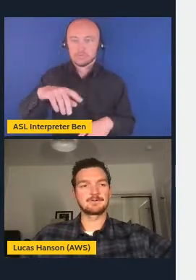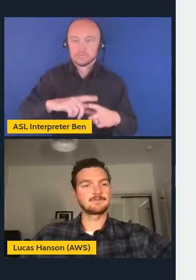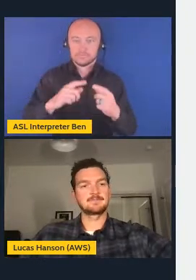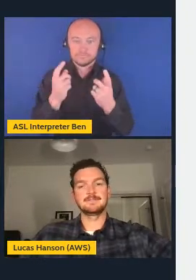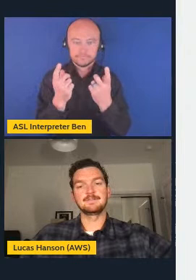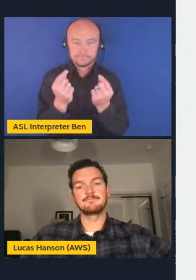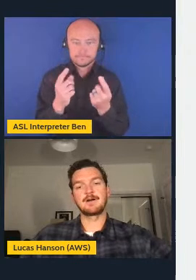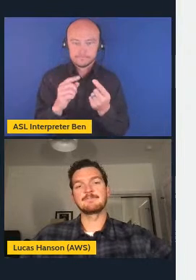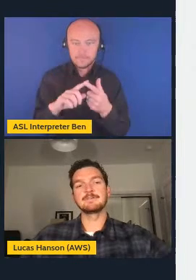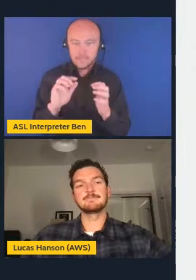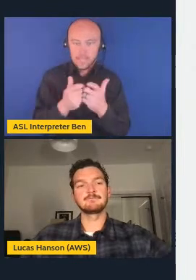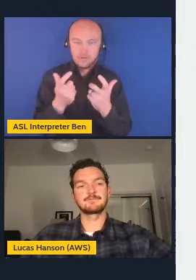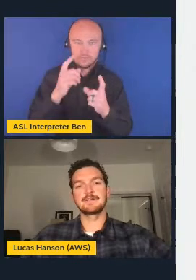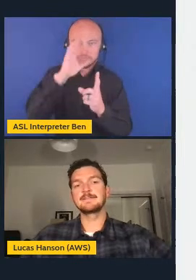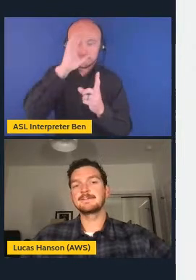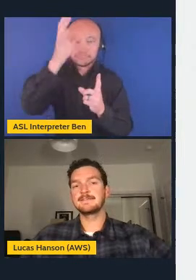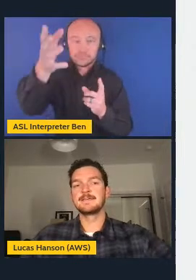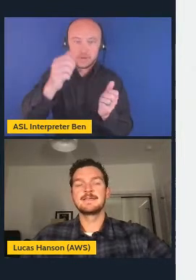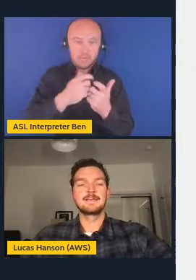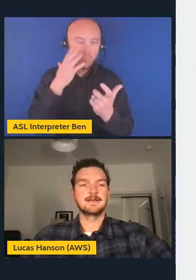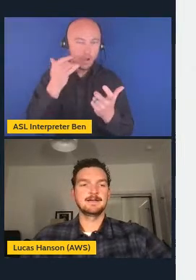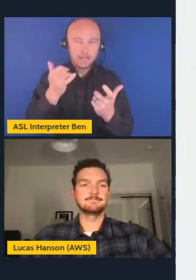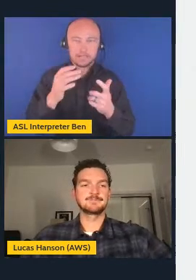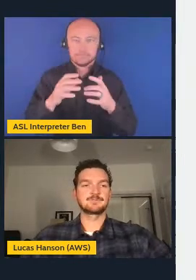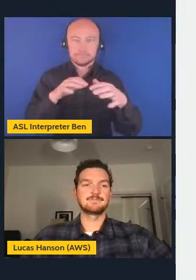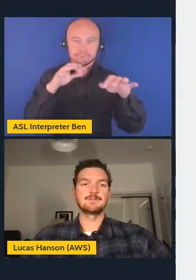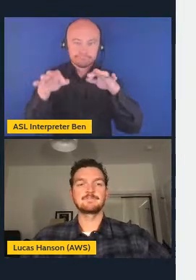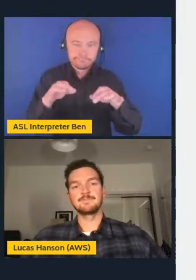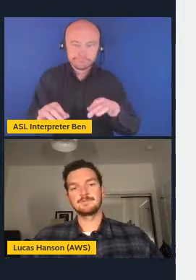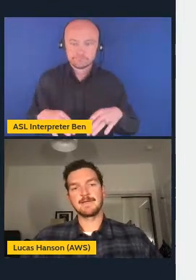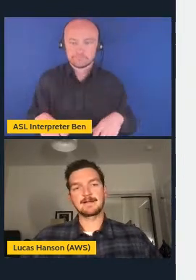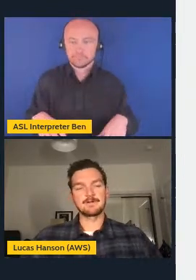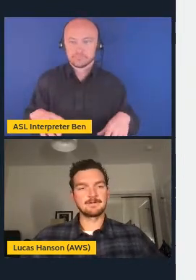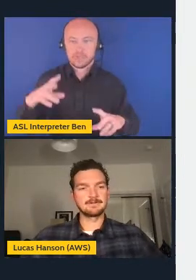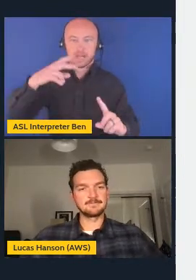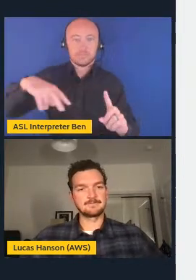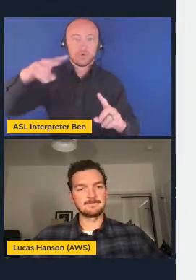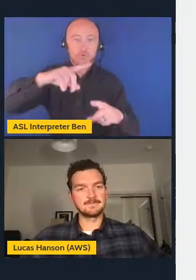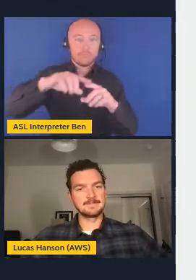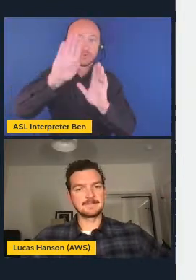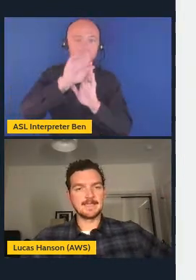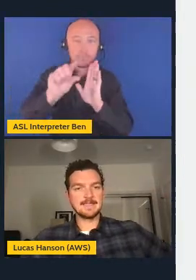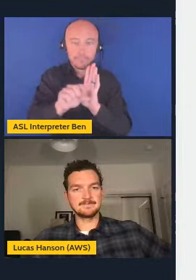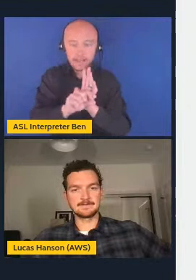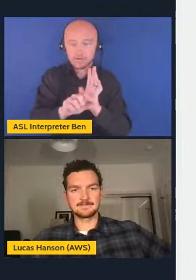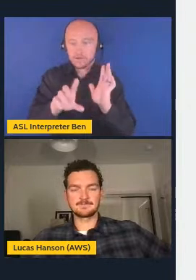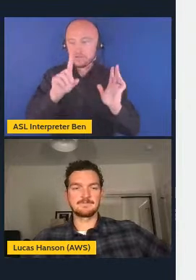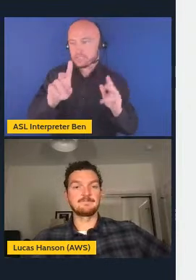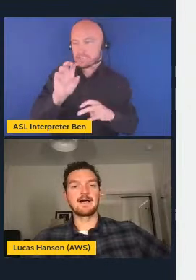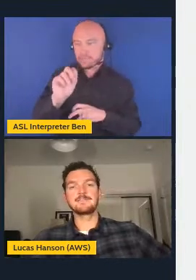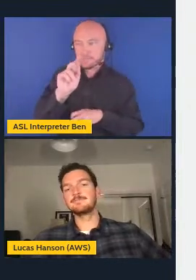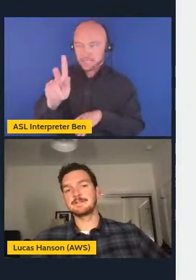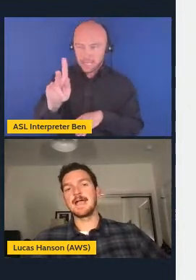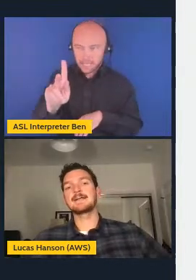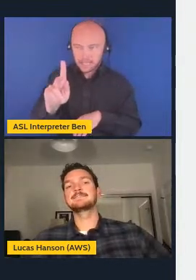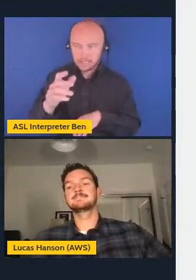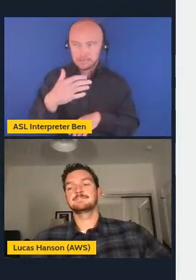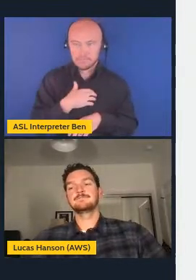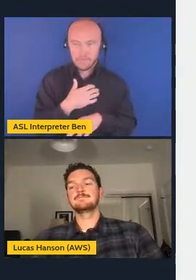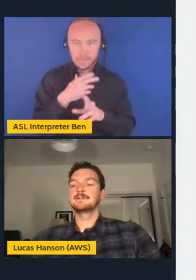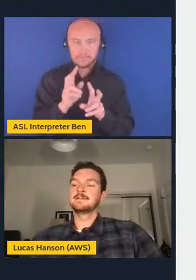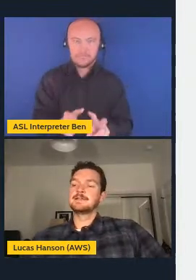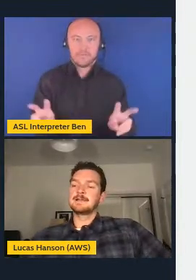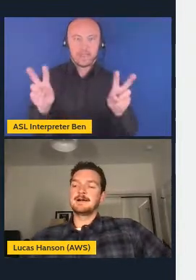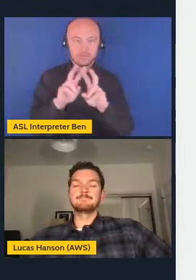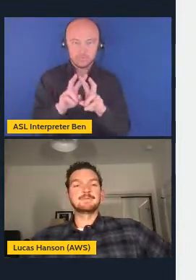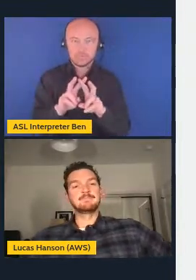was birthed and why we created it. Sort of an overview and a background of the DDK and sort of the value it adds